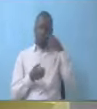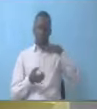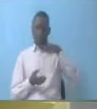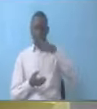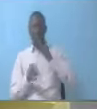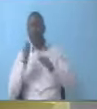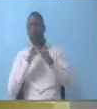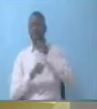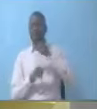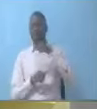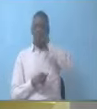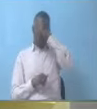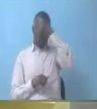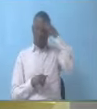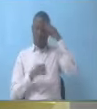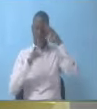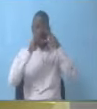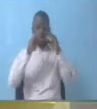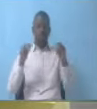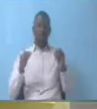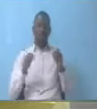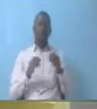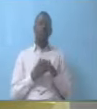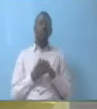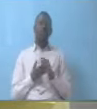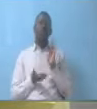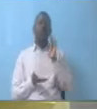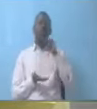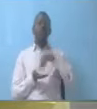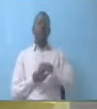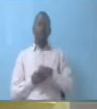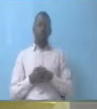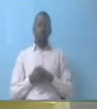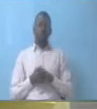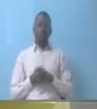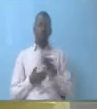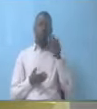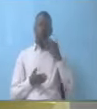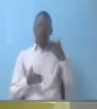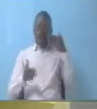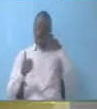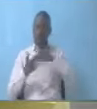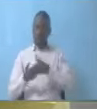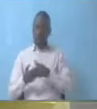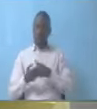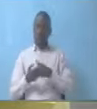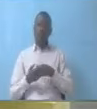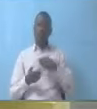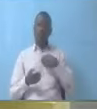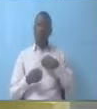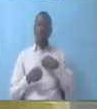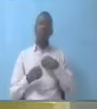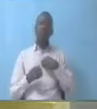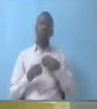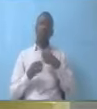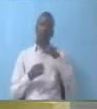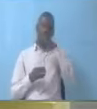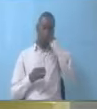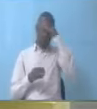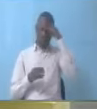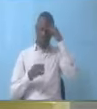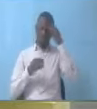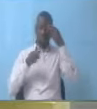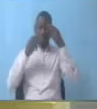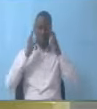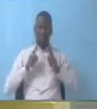jox ma letter bi ma doli demat doxiwat doxat be ci suma place. When I reached Fana Fana Chambers in Hill Street, bima agge nak Fana Fana